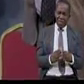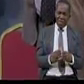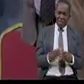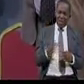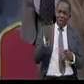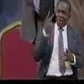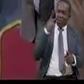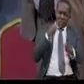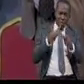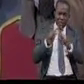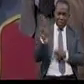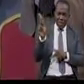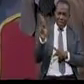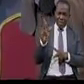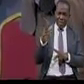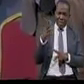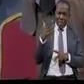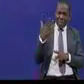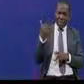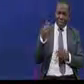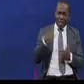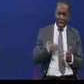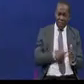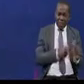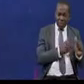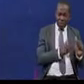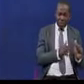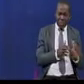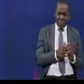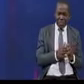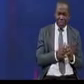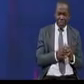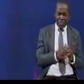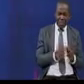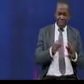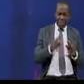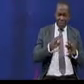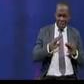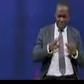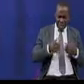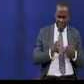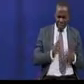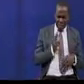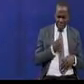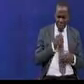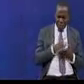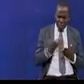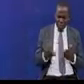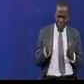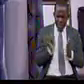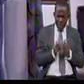the apostle, give something that fits the ministry